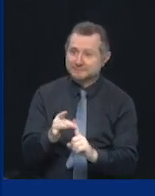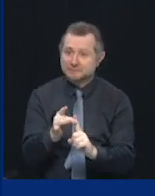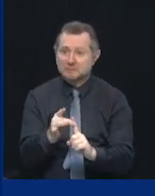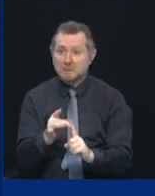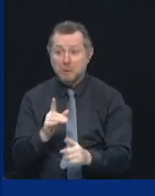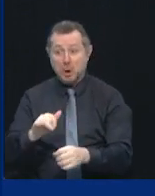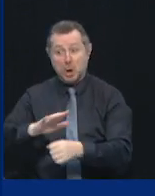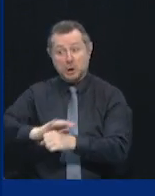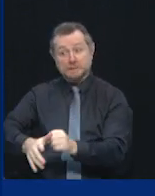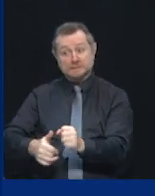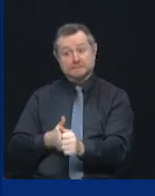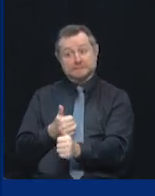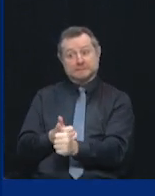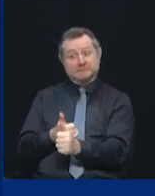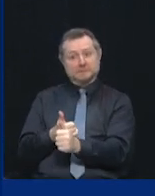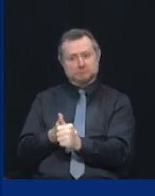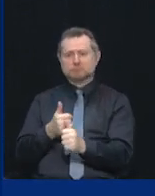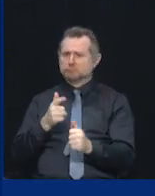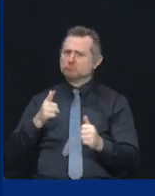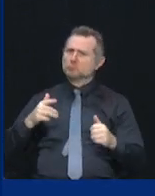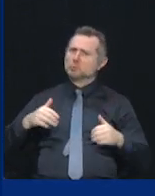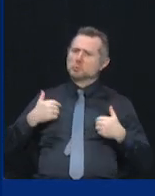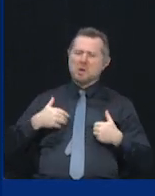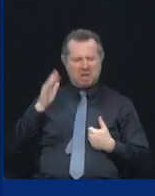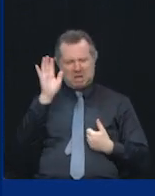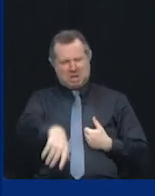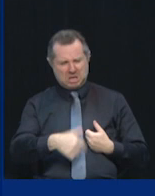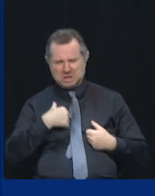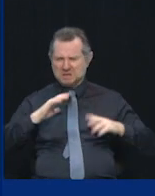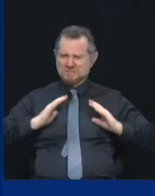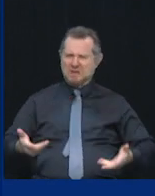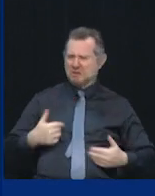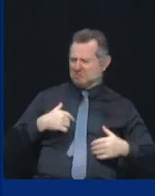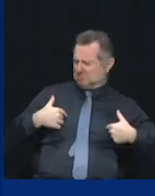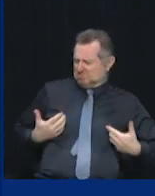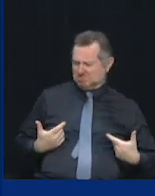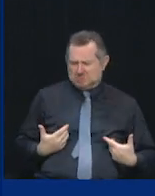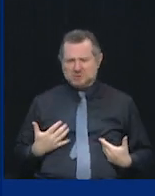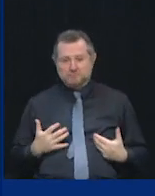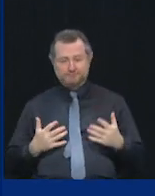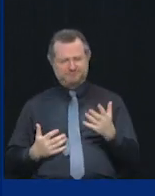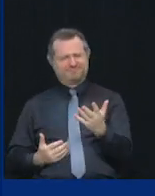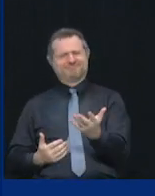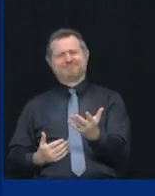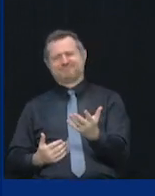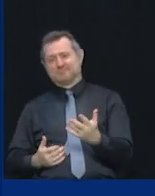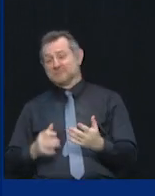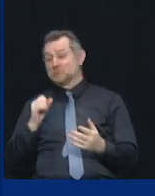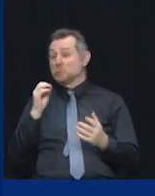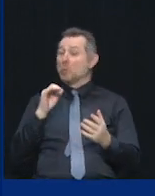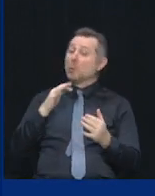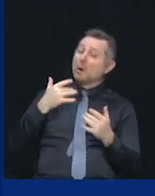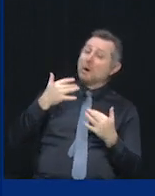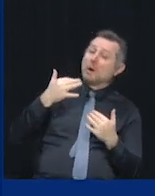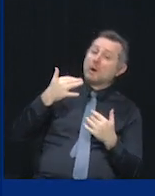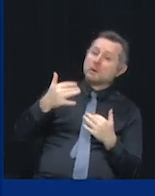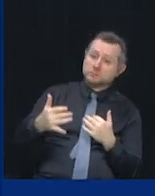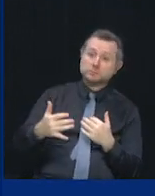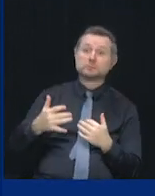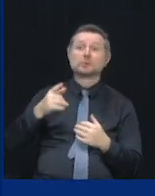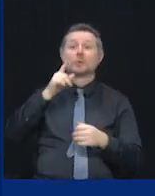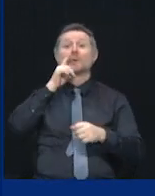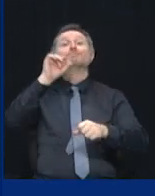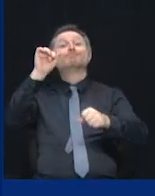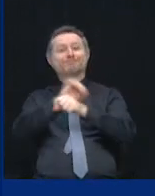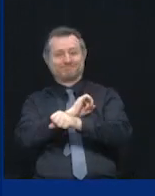introduced as young people really don't have to worry about it. And then we reinforced that when we said the eligibility was